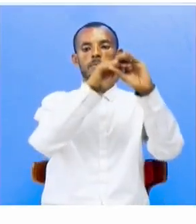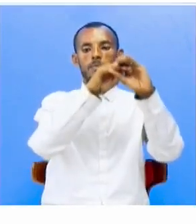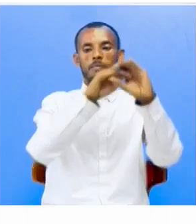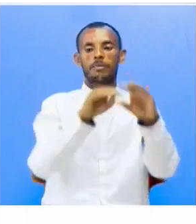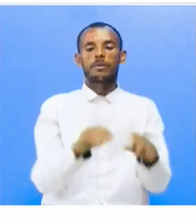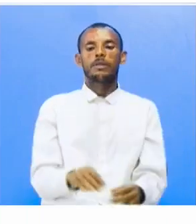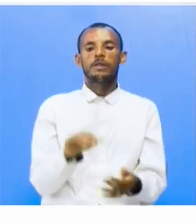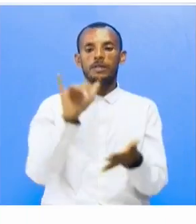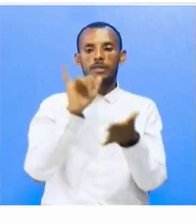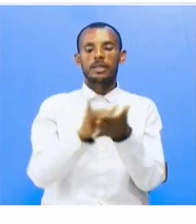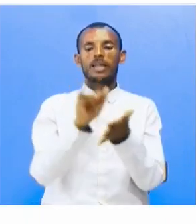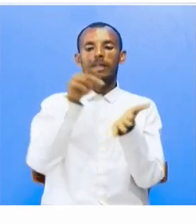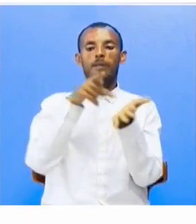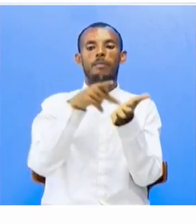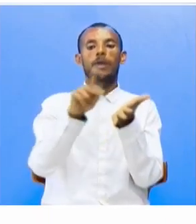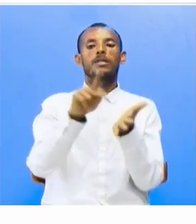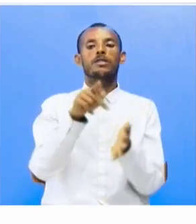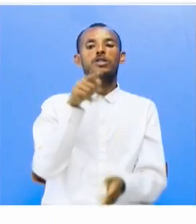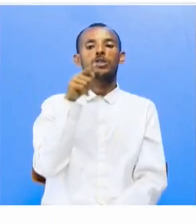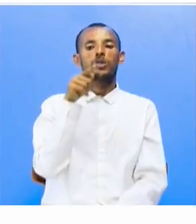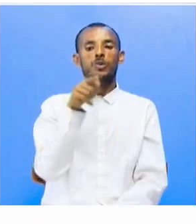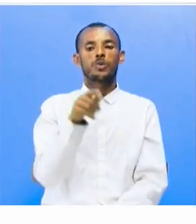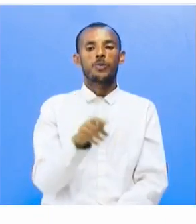that pays you